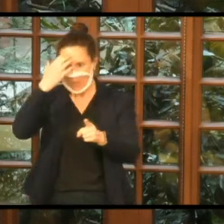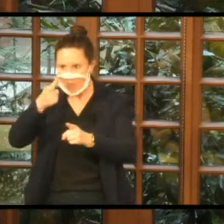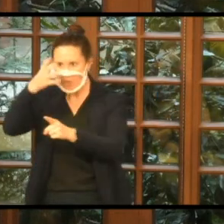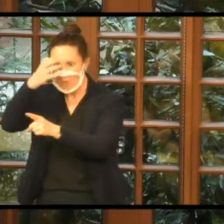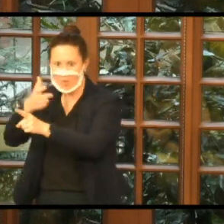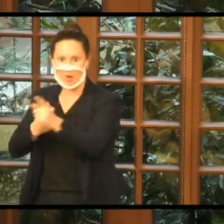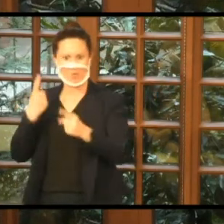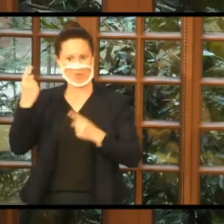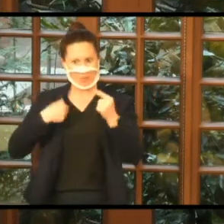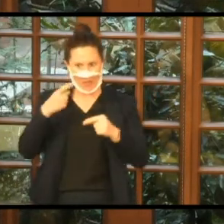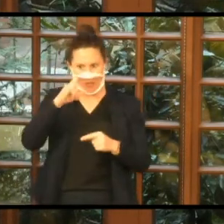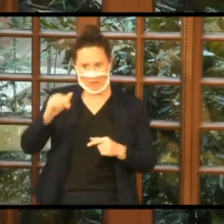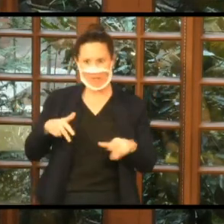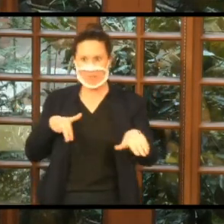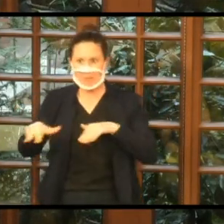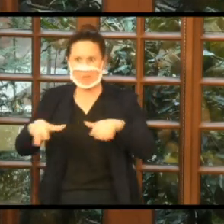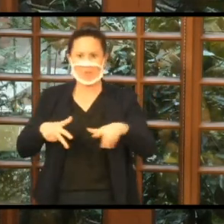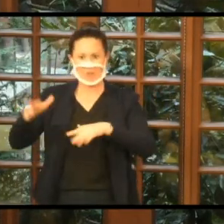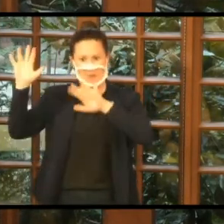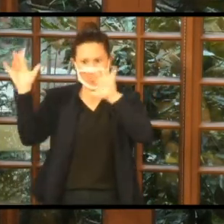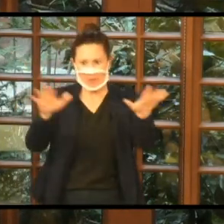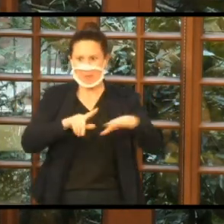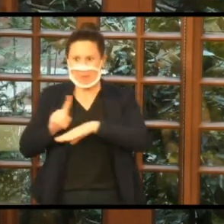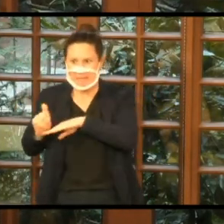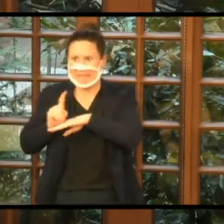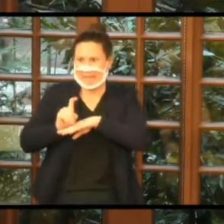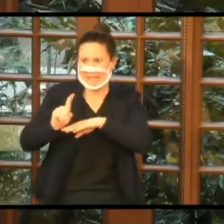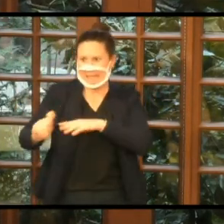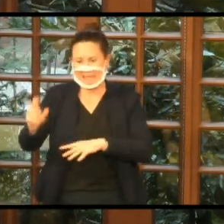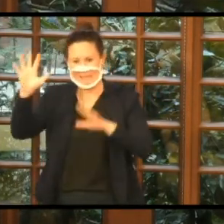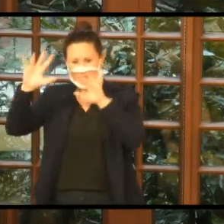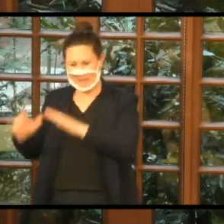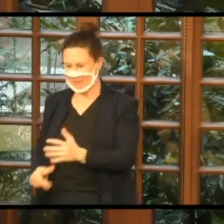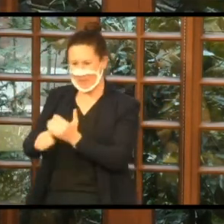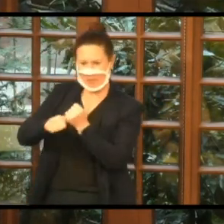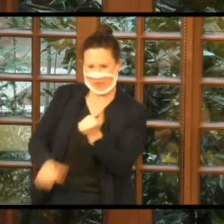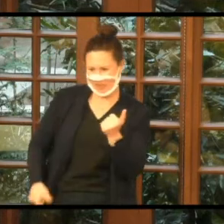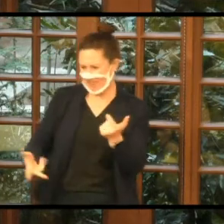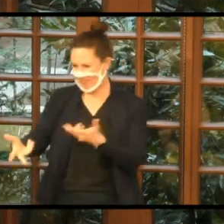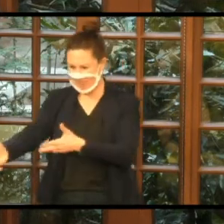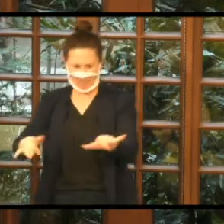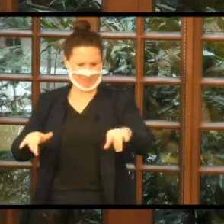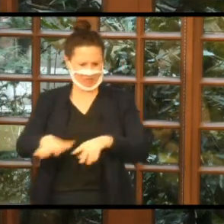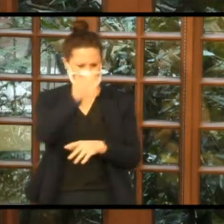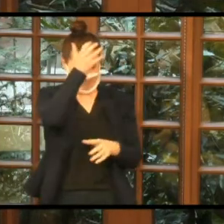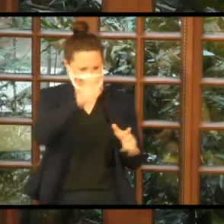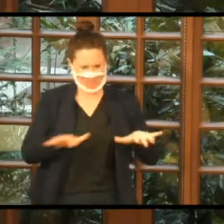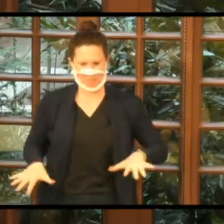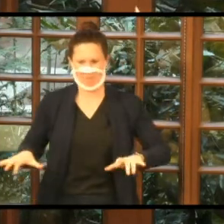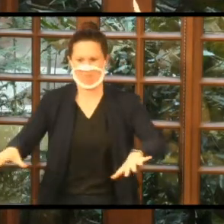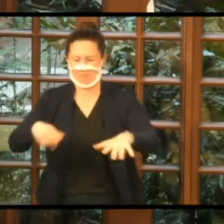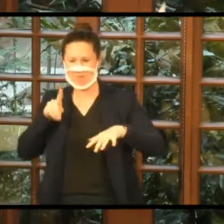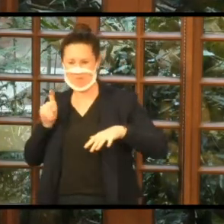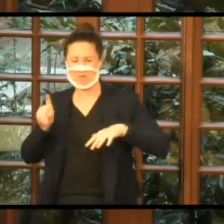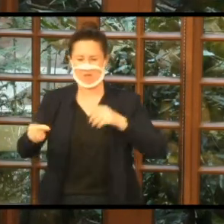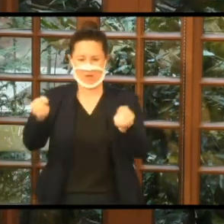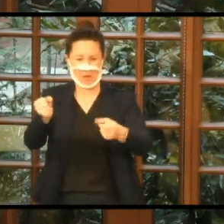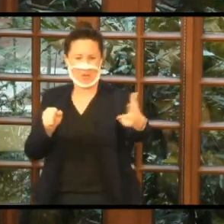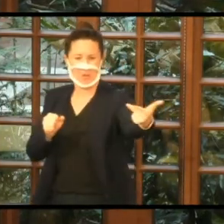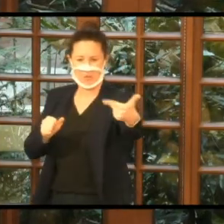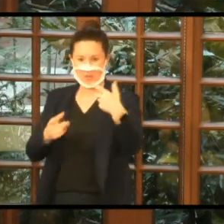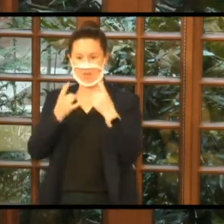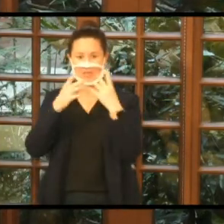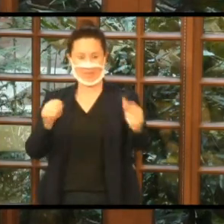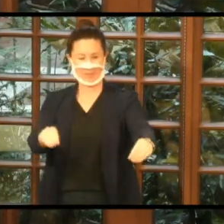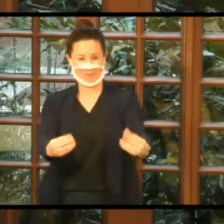them, hulking through half-frozen snow pile rutted with gravel and petrified dog shit and trash. Every time a car caught me in its headlights, I tried